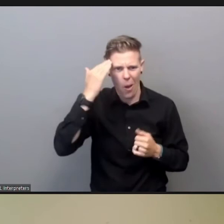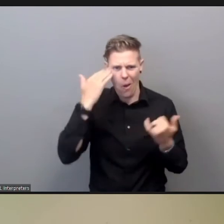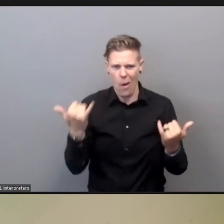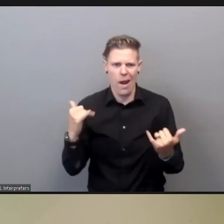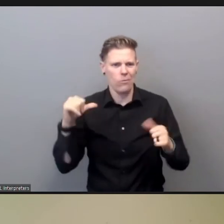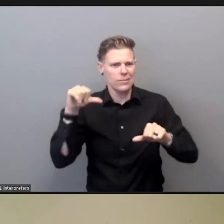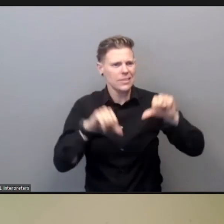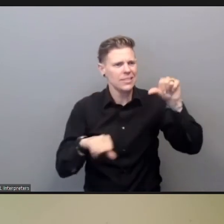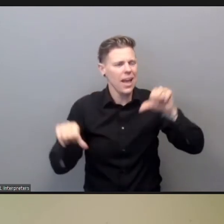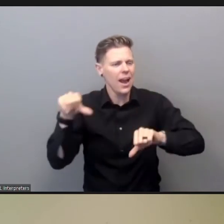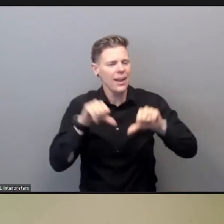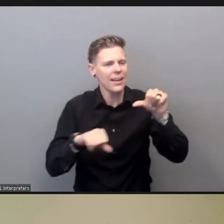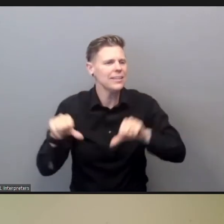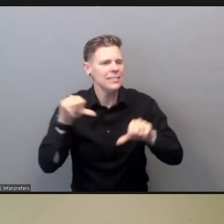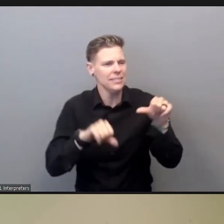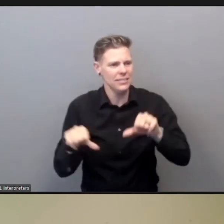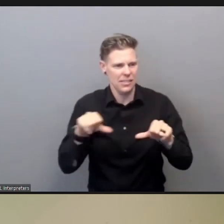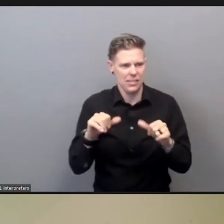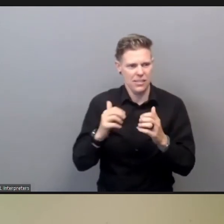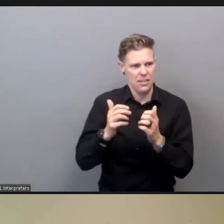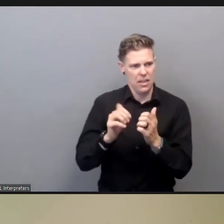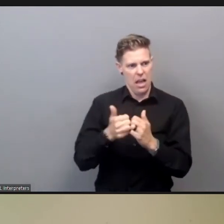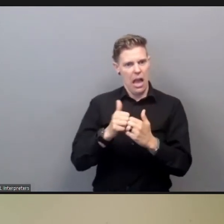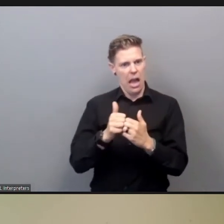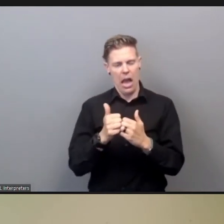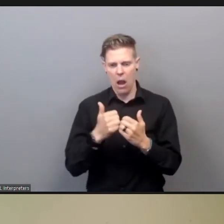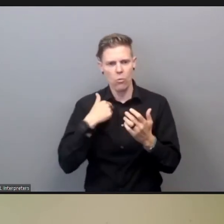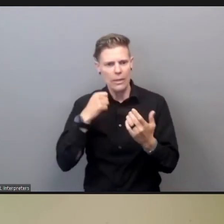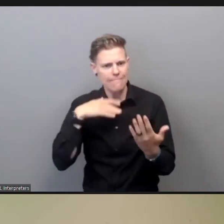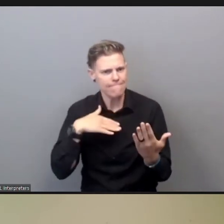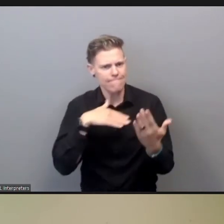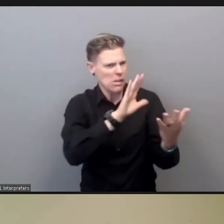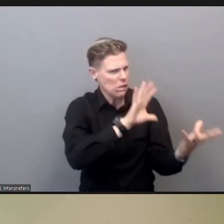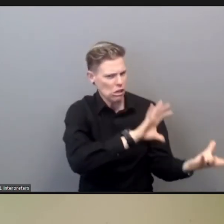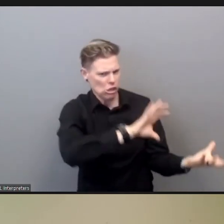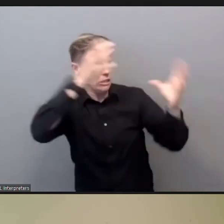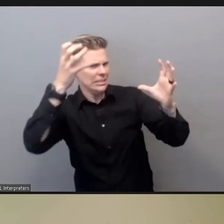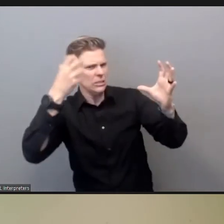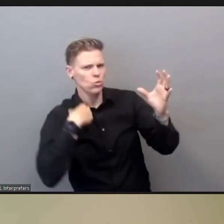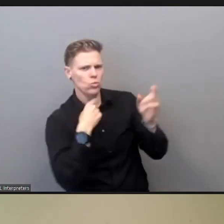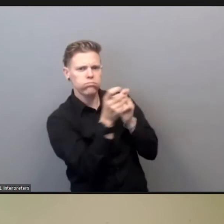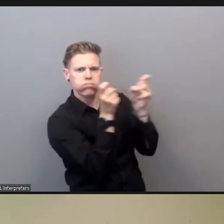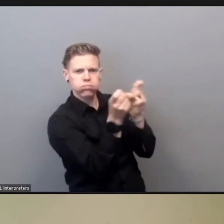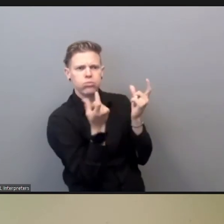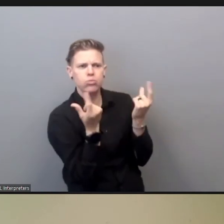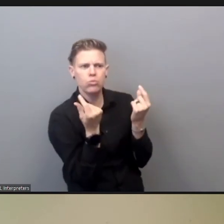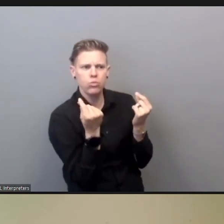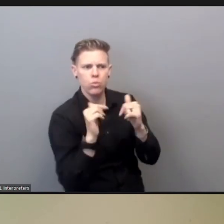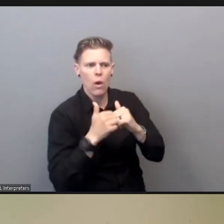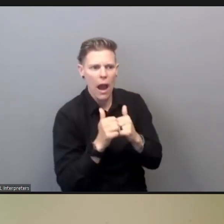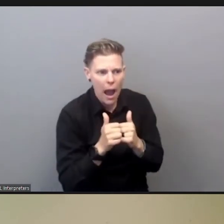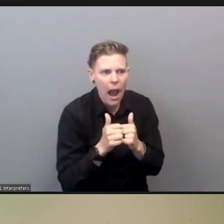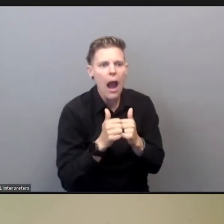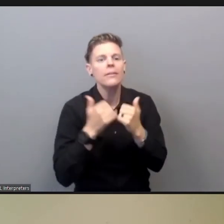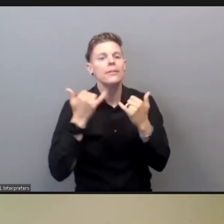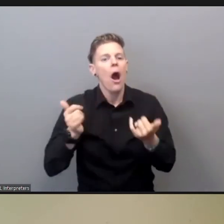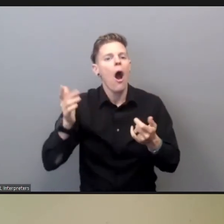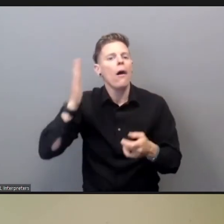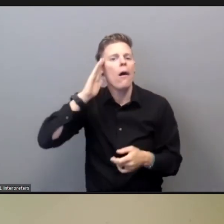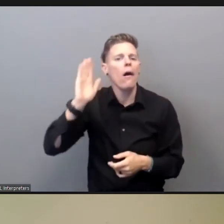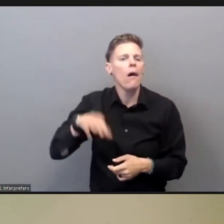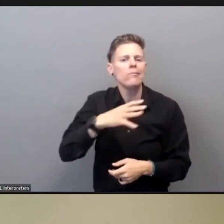management, what they're doing in Louisiana with hurricane damage, what happens after a plane